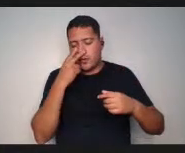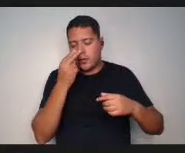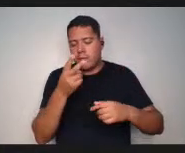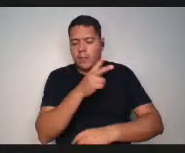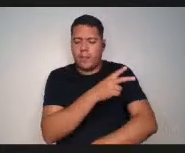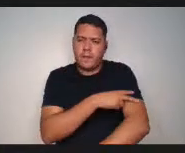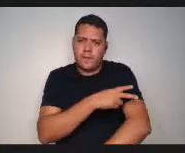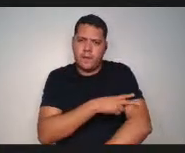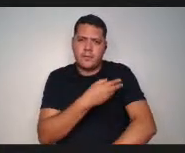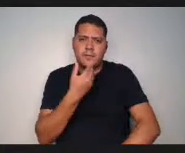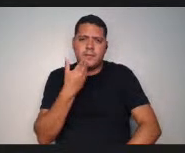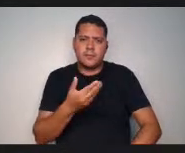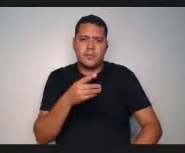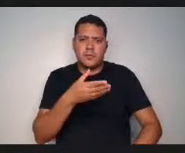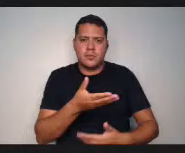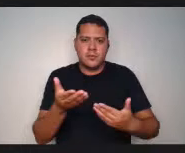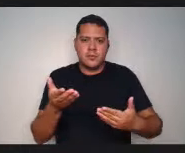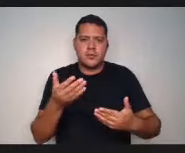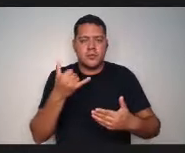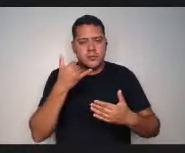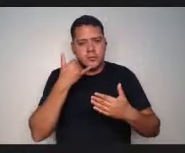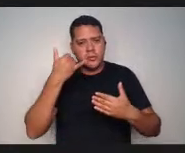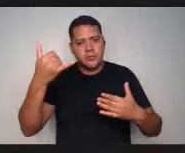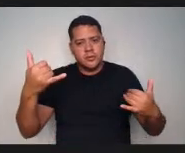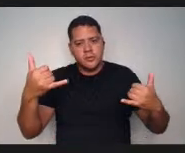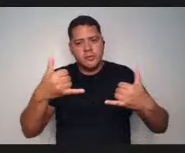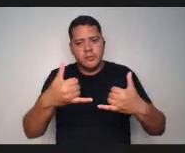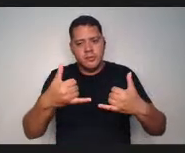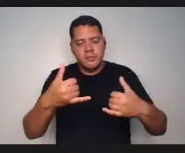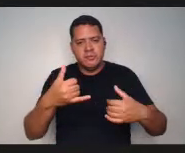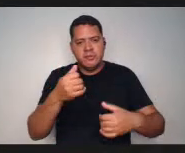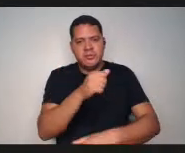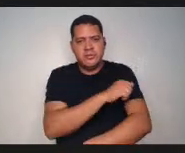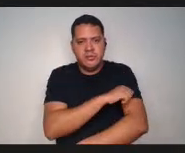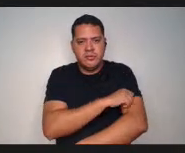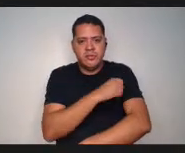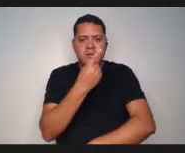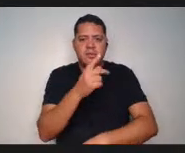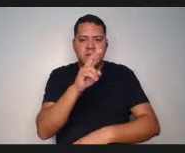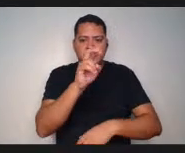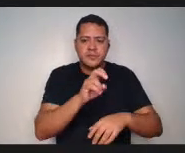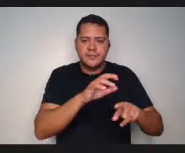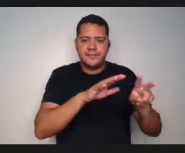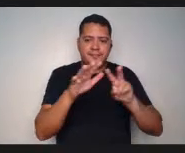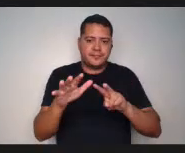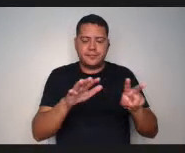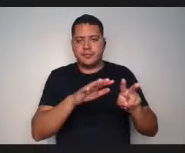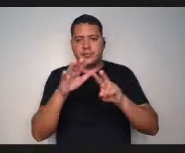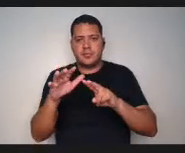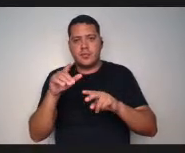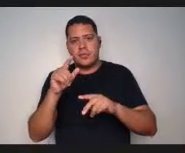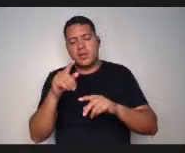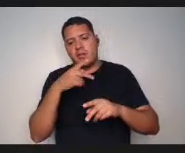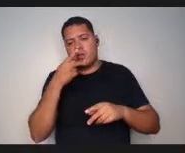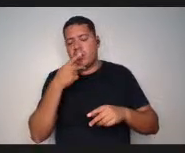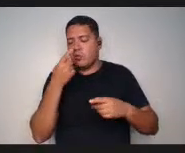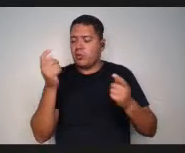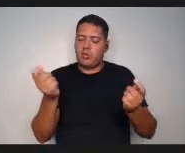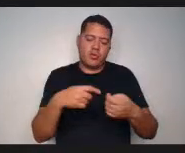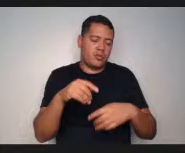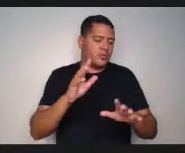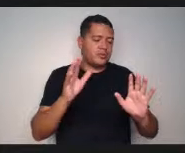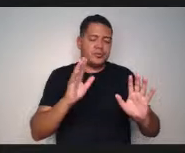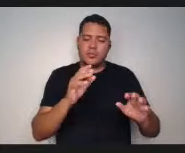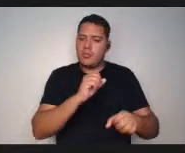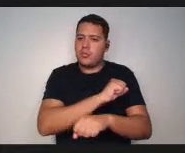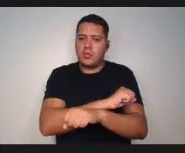they protested this as not feasible given their additional workload, and they were able to win that.